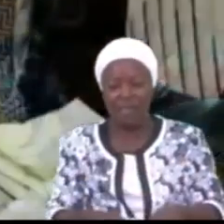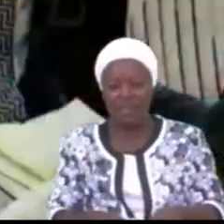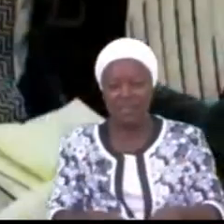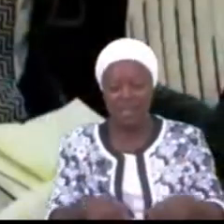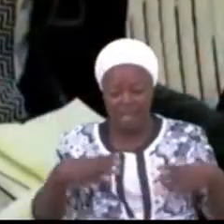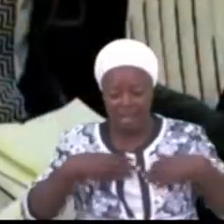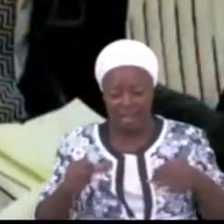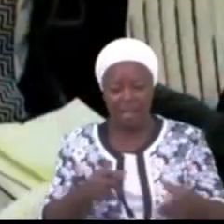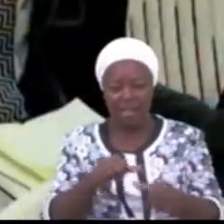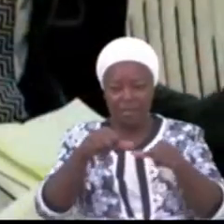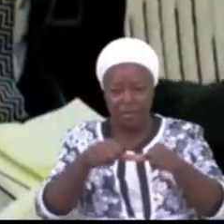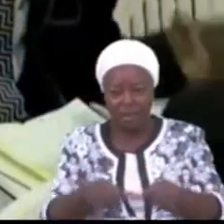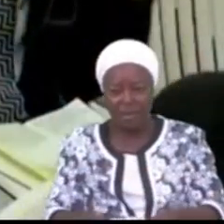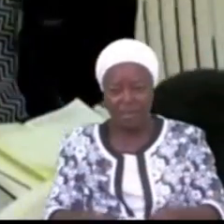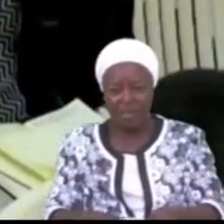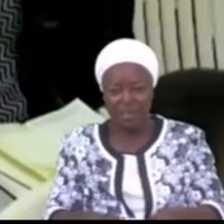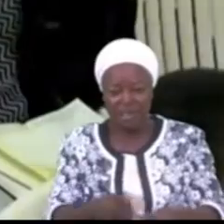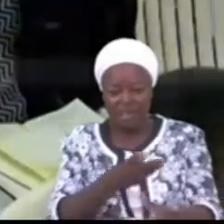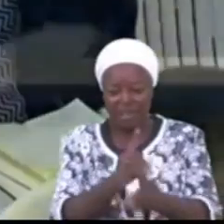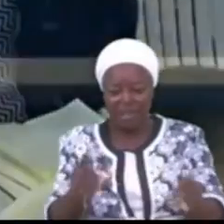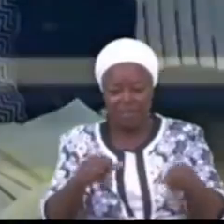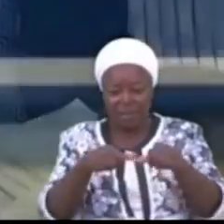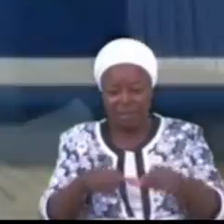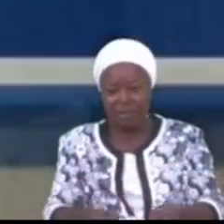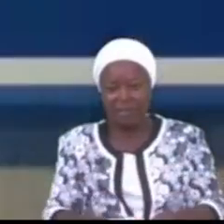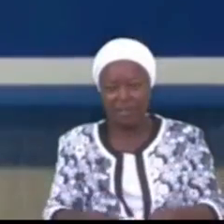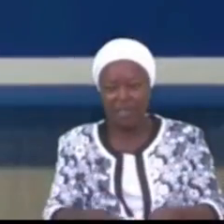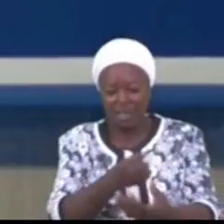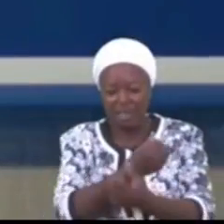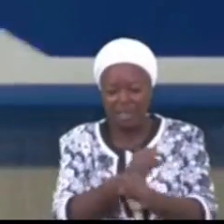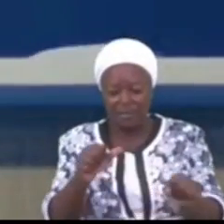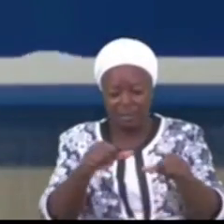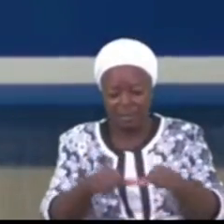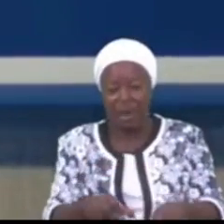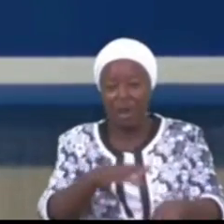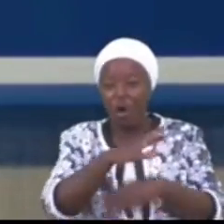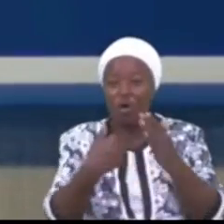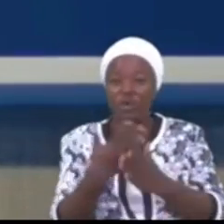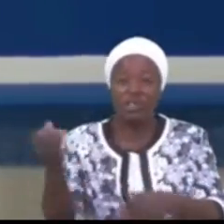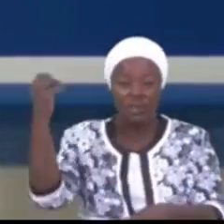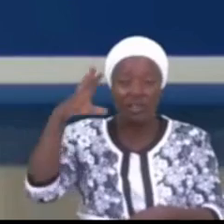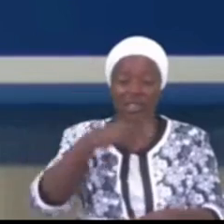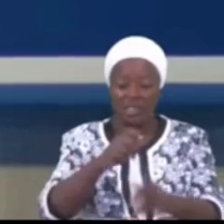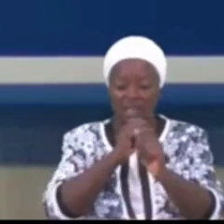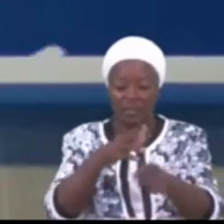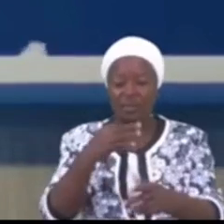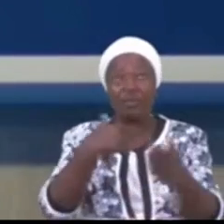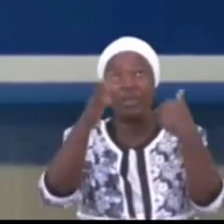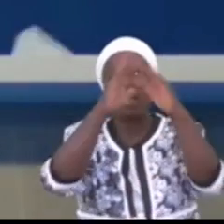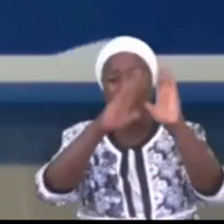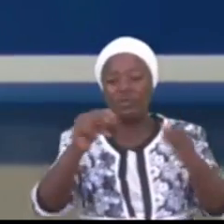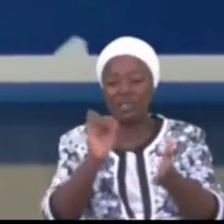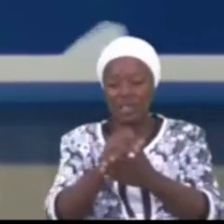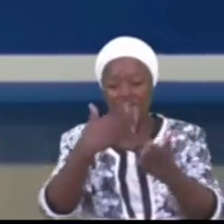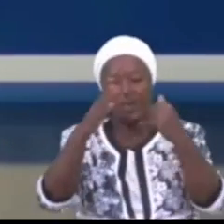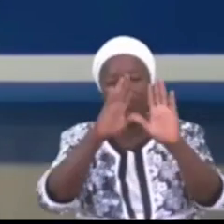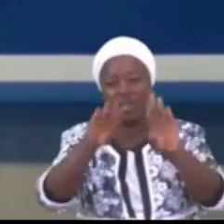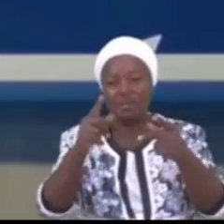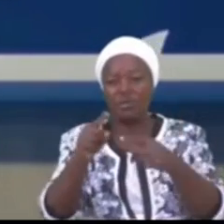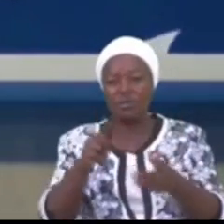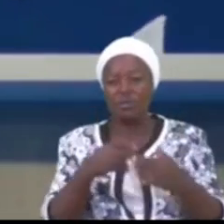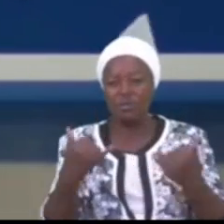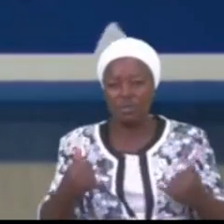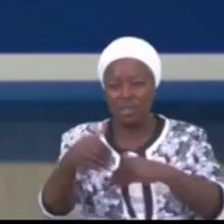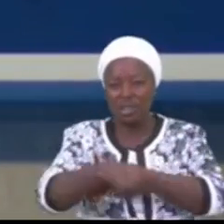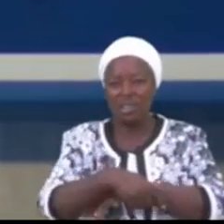Deliverance, permanent. All the grace and the gift of heaven that heaven gives you today, permanent